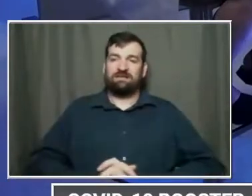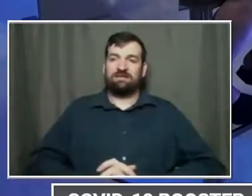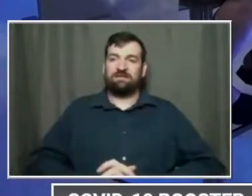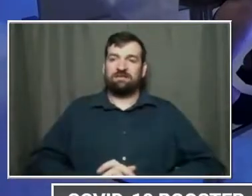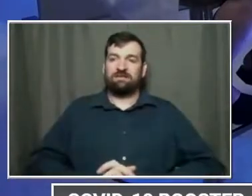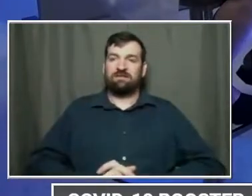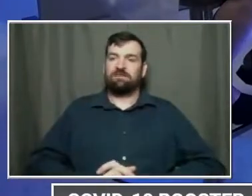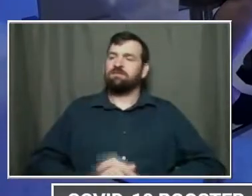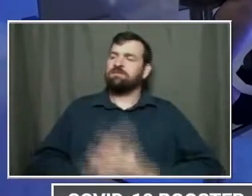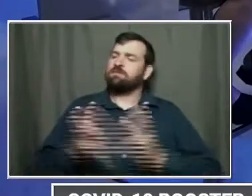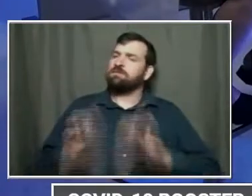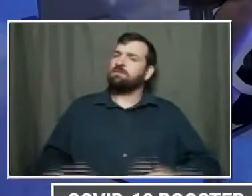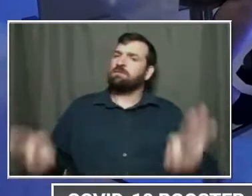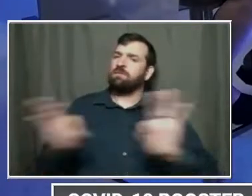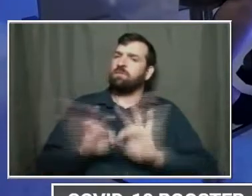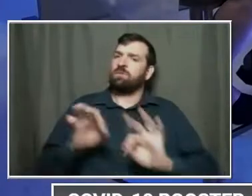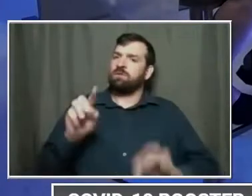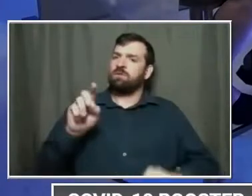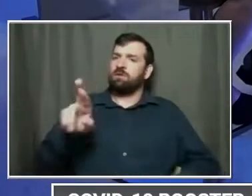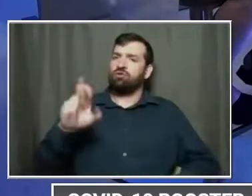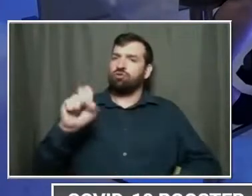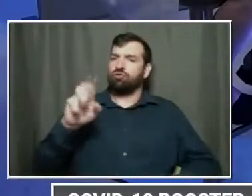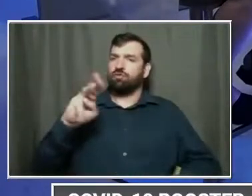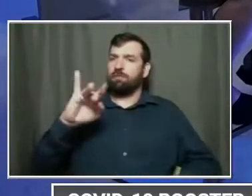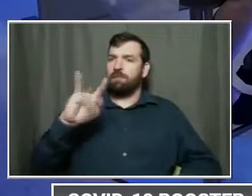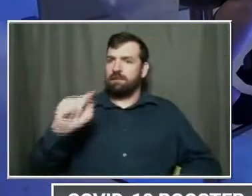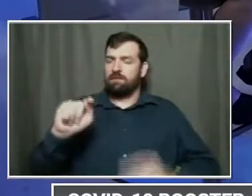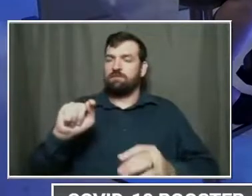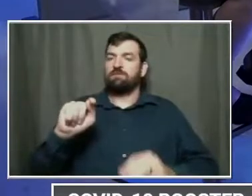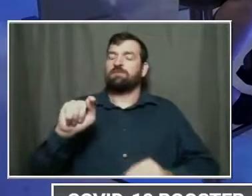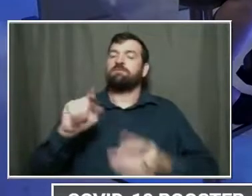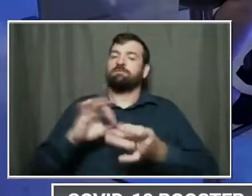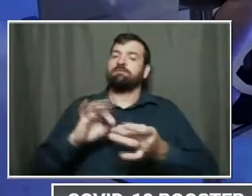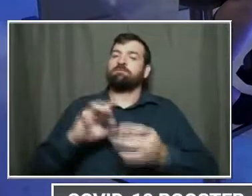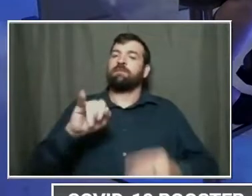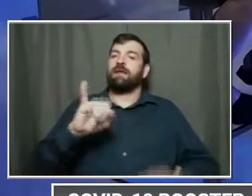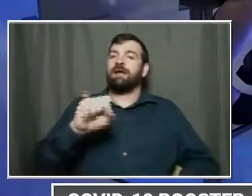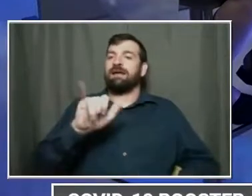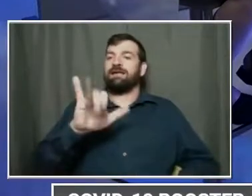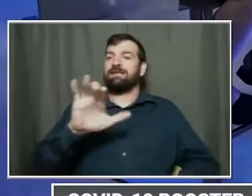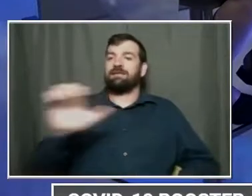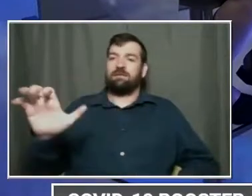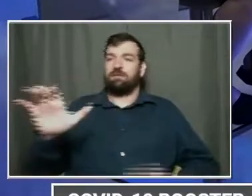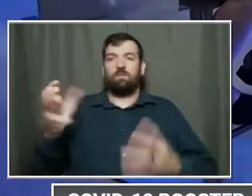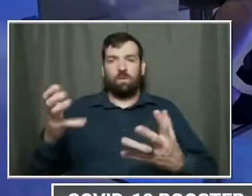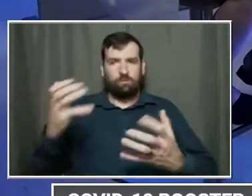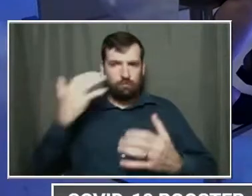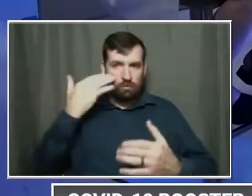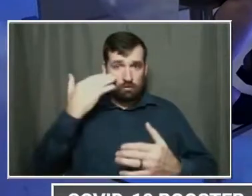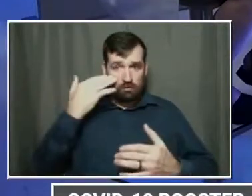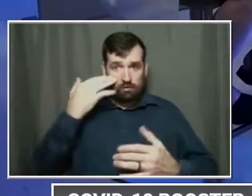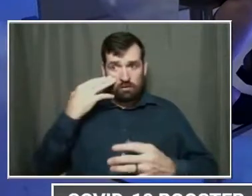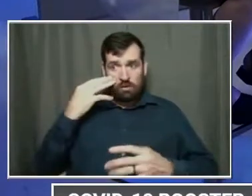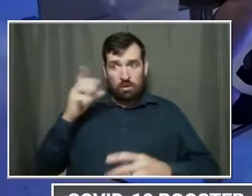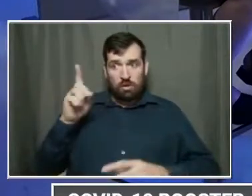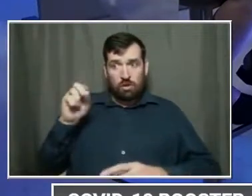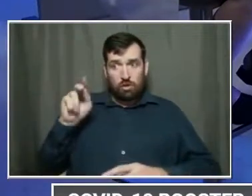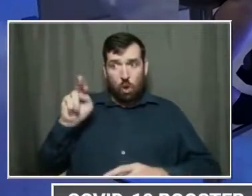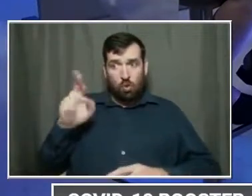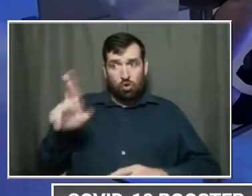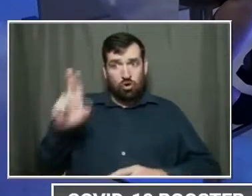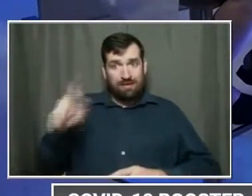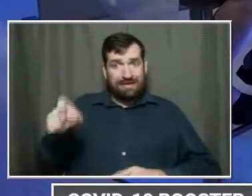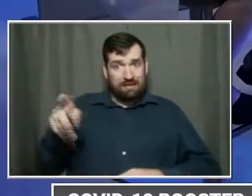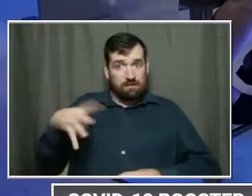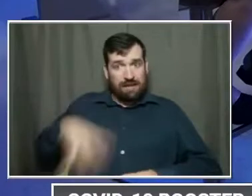is an important thing, and Dr. Schmidt touched on it earlier. Isaac wants to know, does the donor often need to go on dialysis due to only having one kidney?